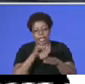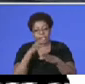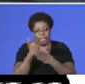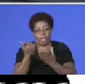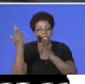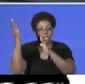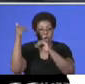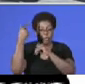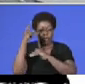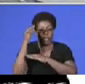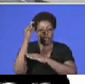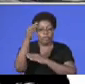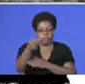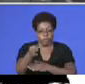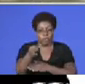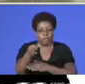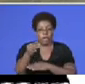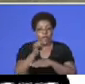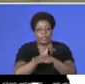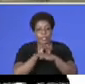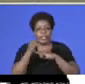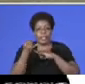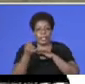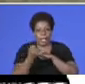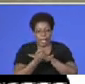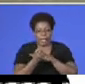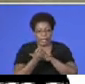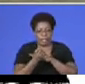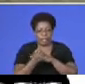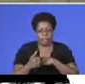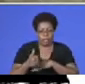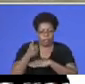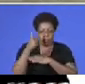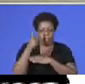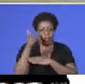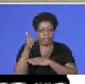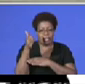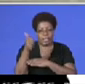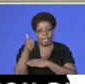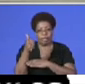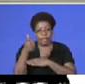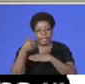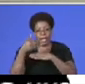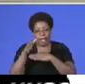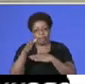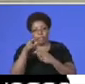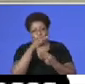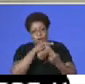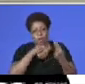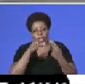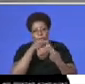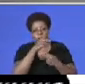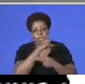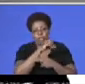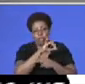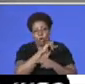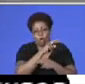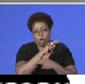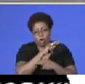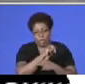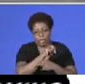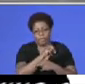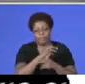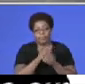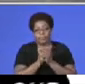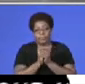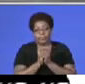optimistic about the future of the island digging itself out after a pounding from Hurricane Dorian last September.